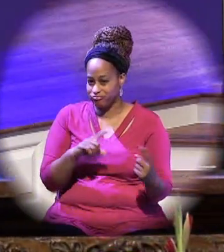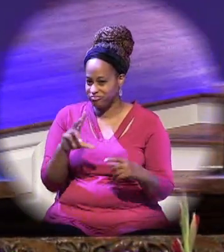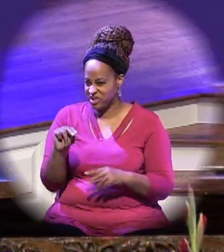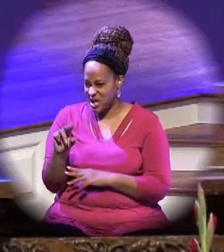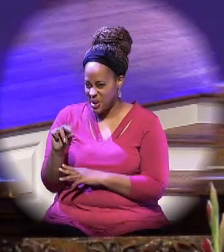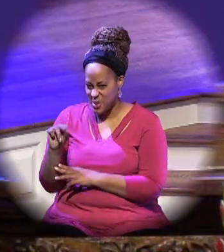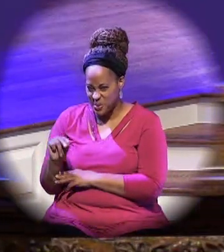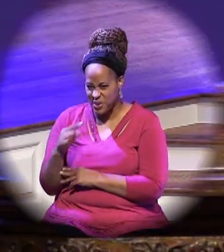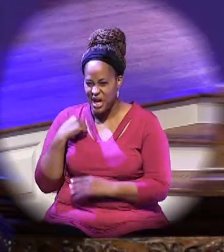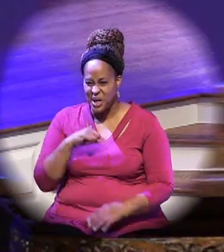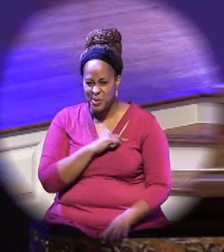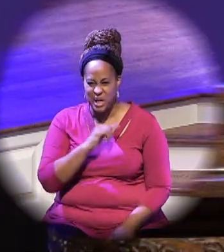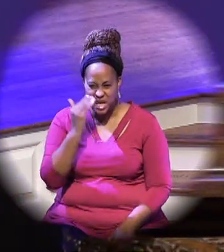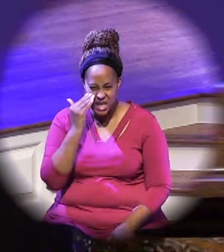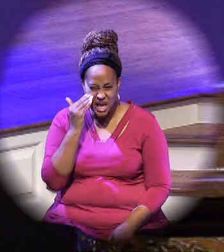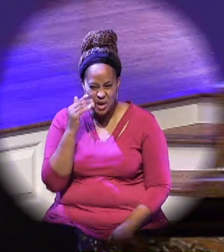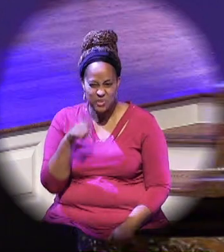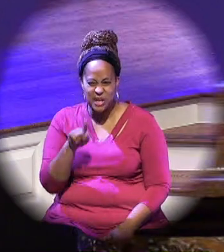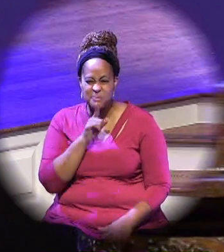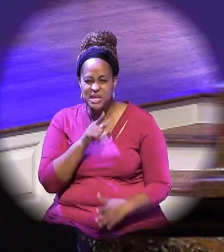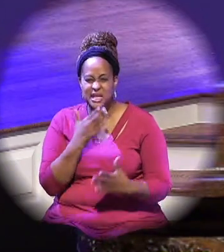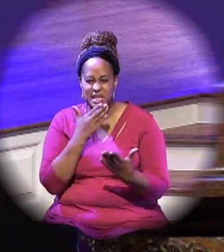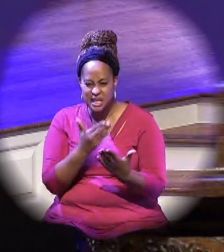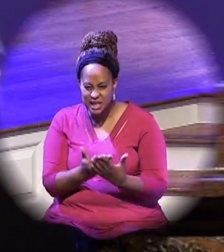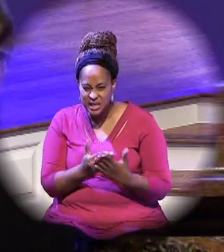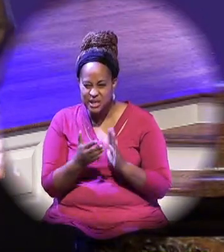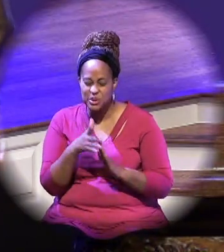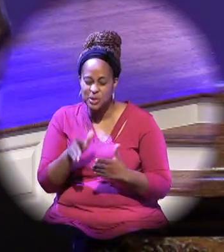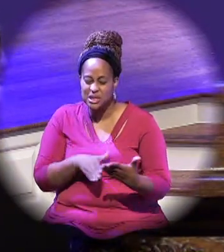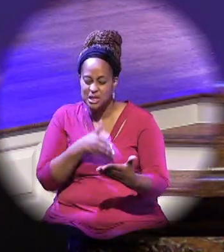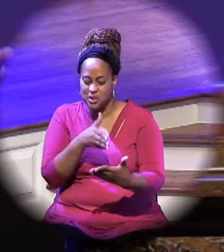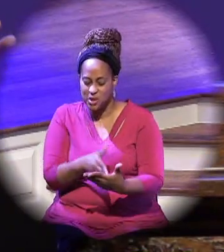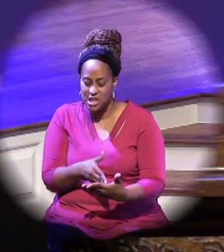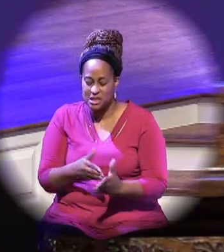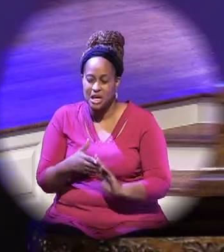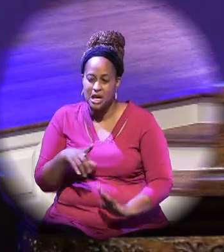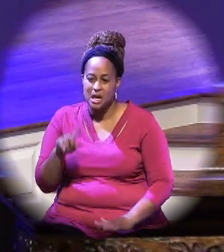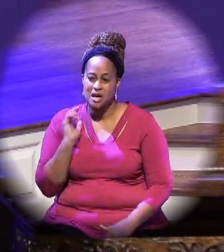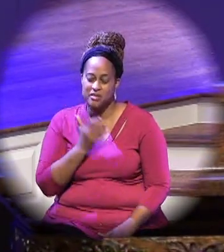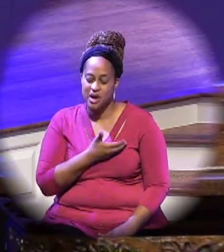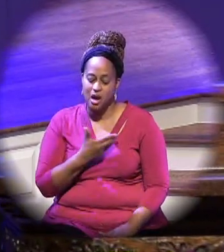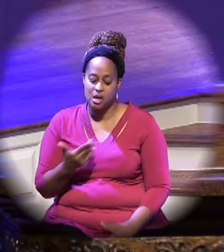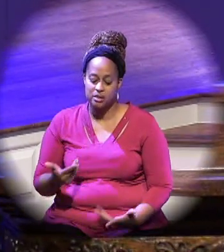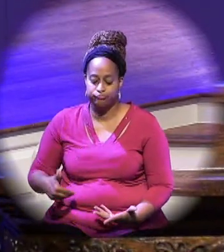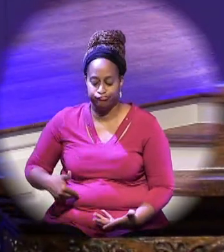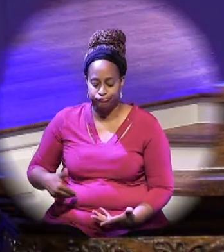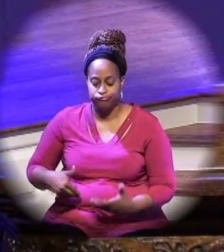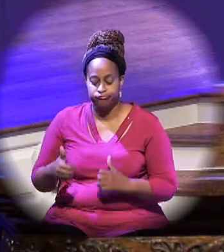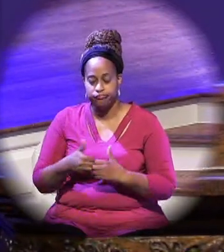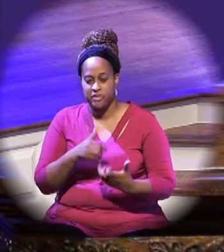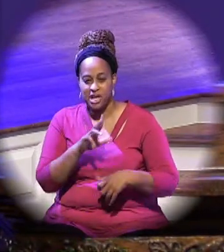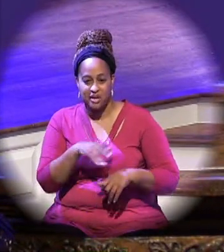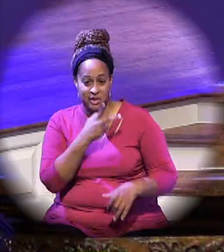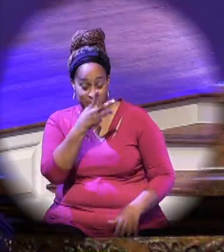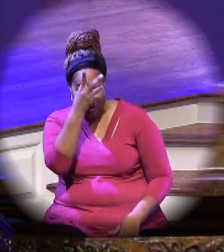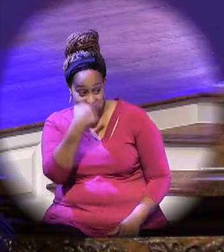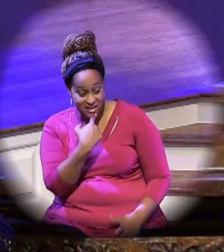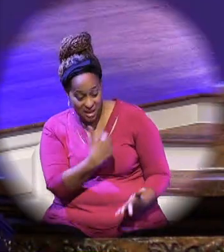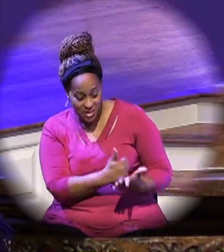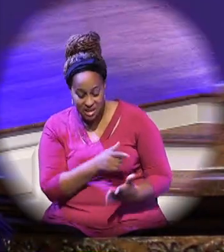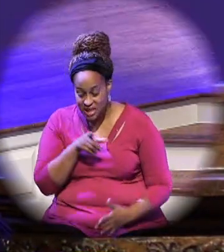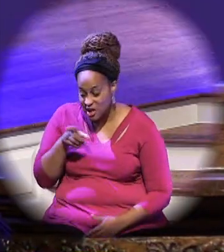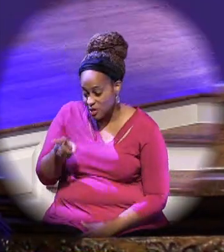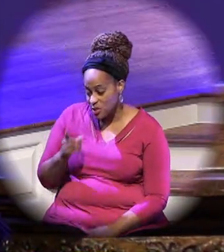No. We know that being good runs against the grain of our nature. And if your parents are saying amen, just tell them you